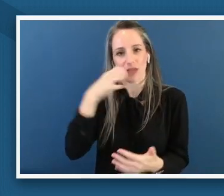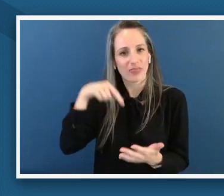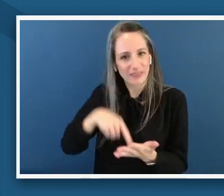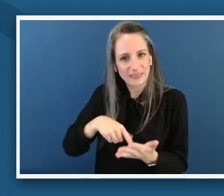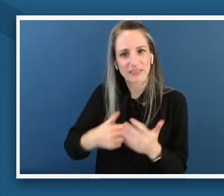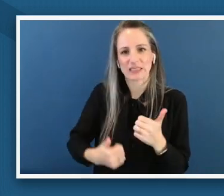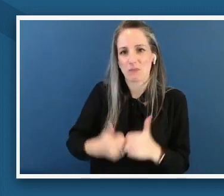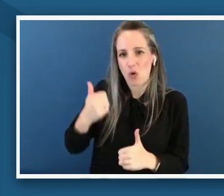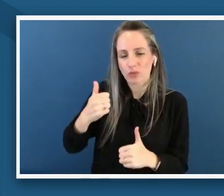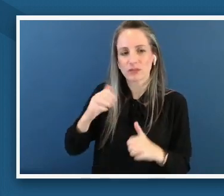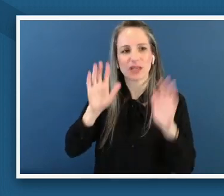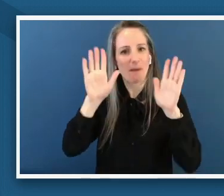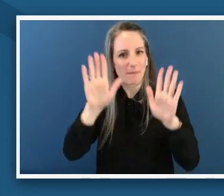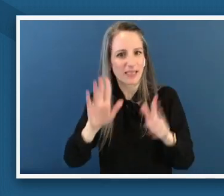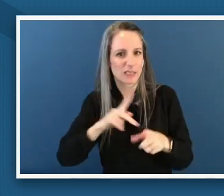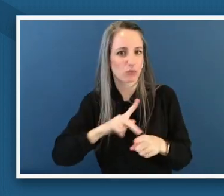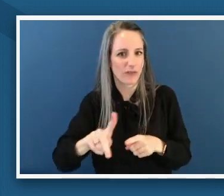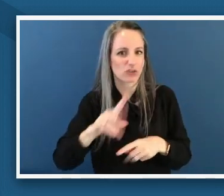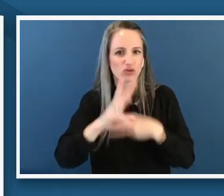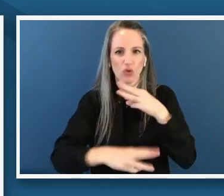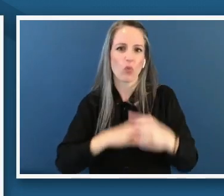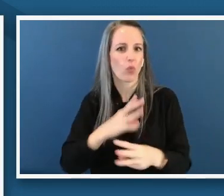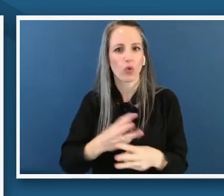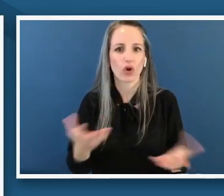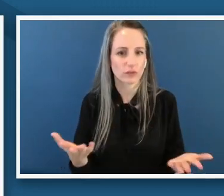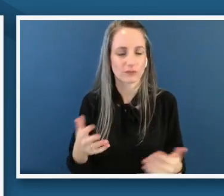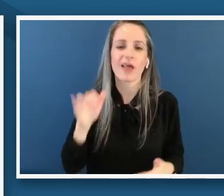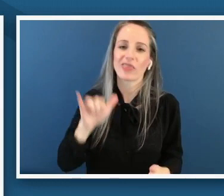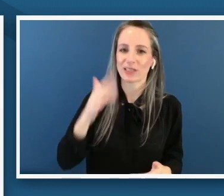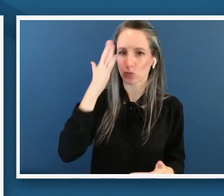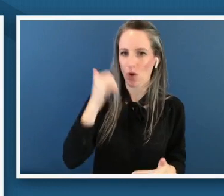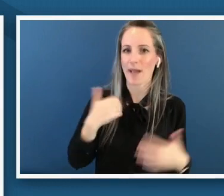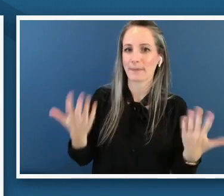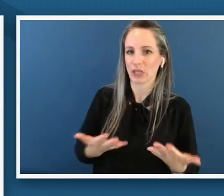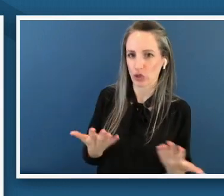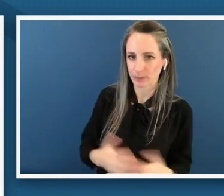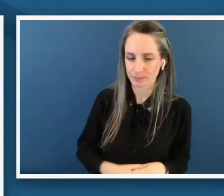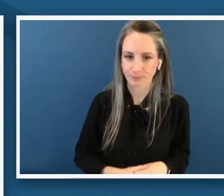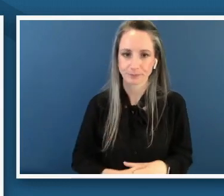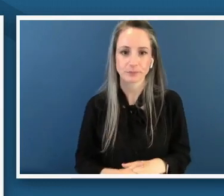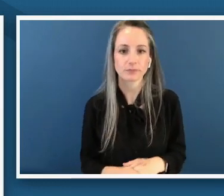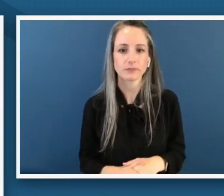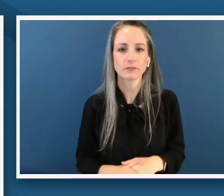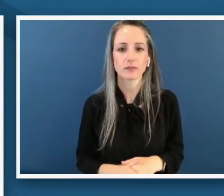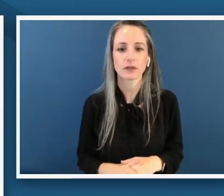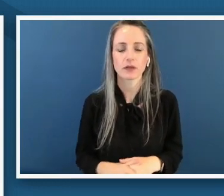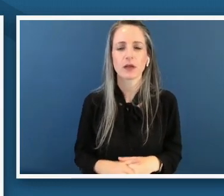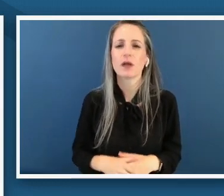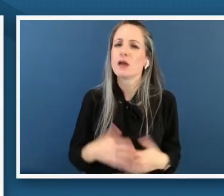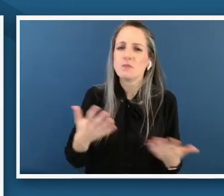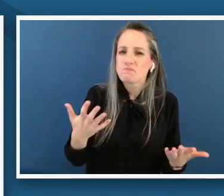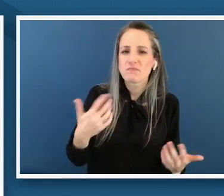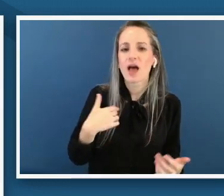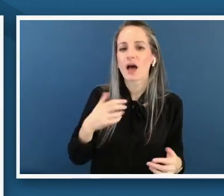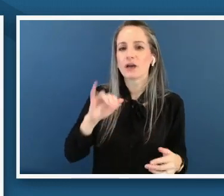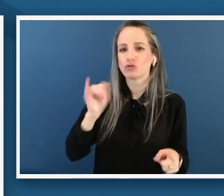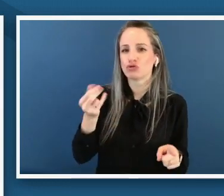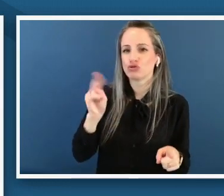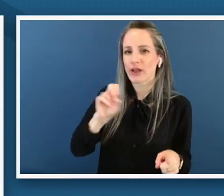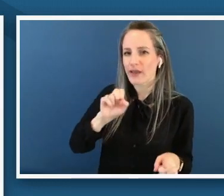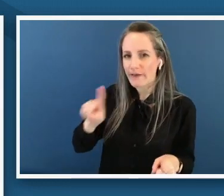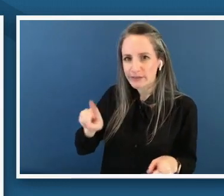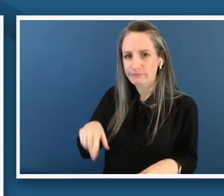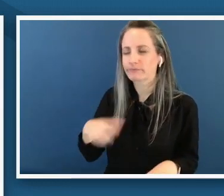so I guess that's why I'm here. Yeah. And can you point to one of those teachers who really helped you realize that